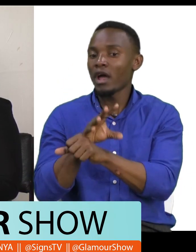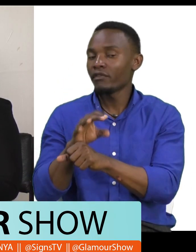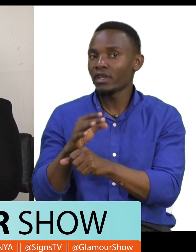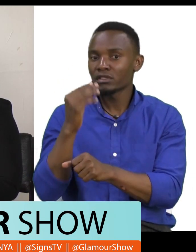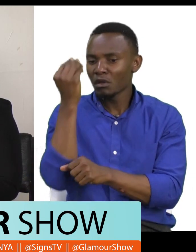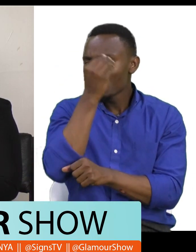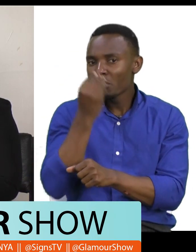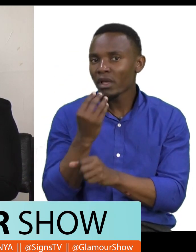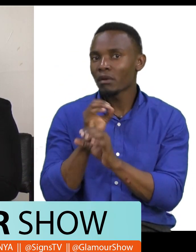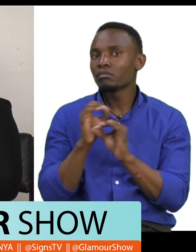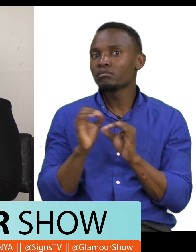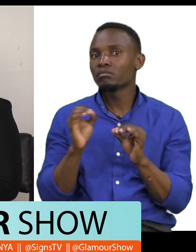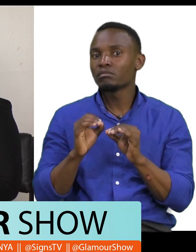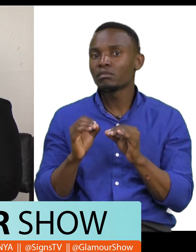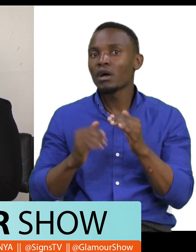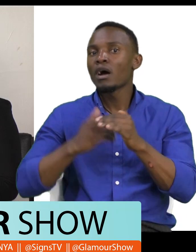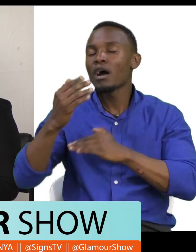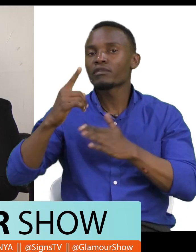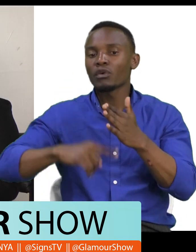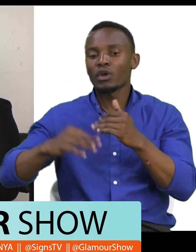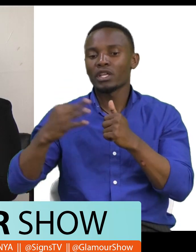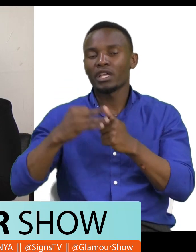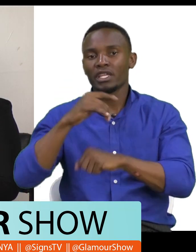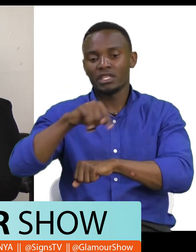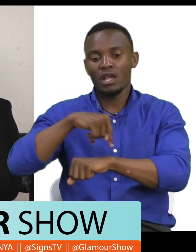makeup after 8 hours.